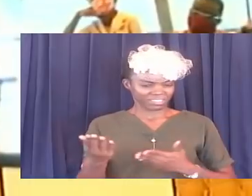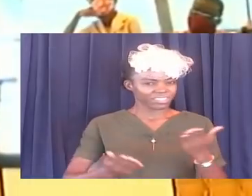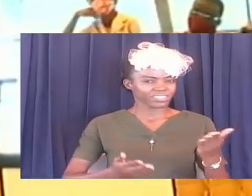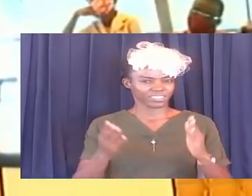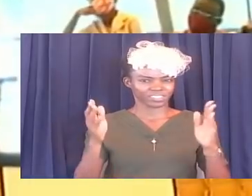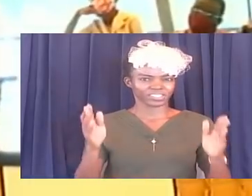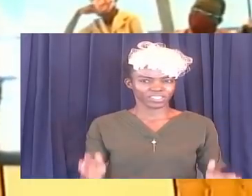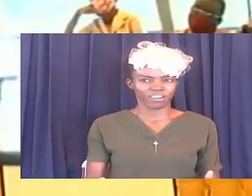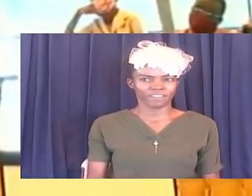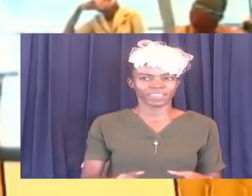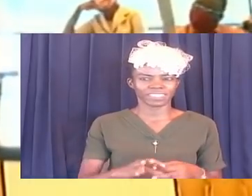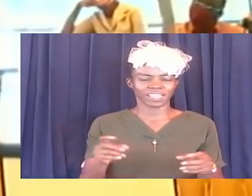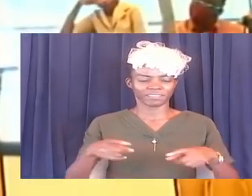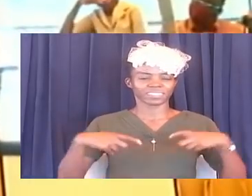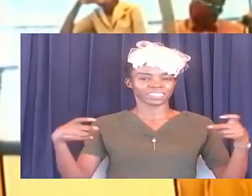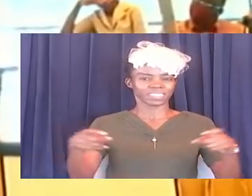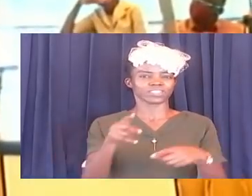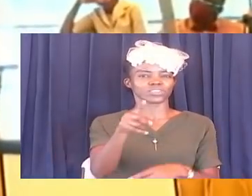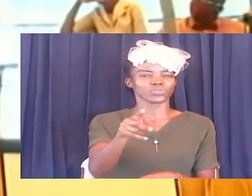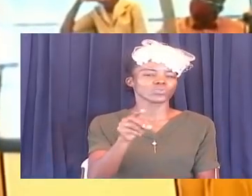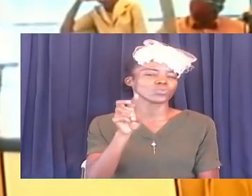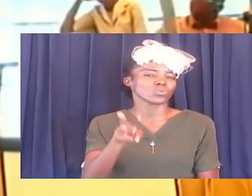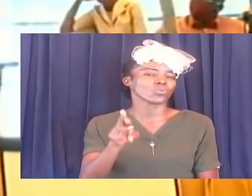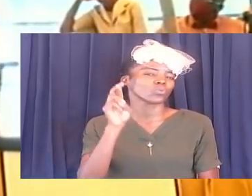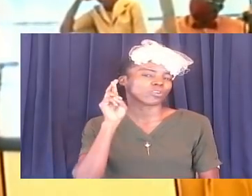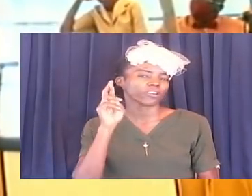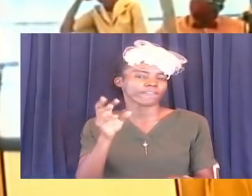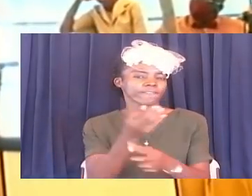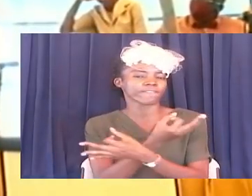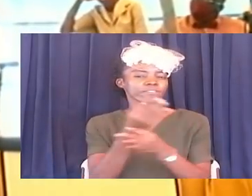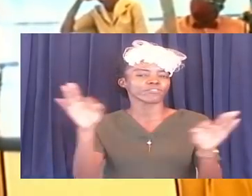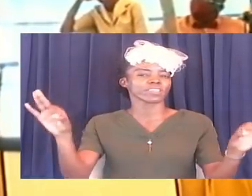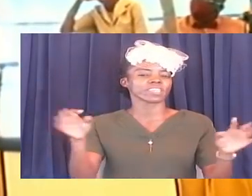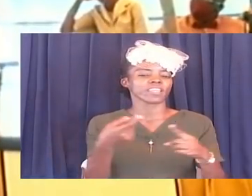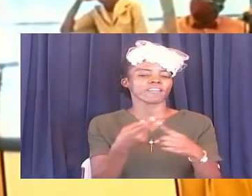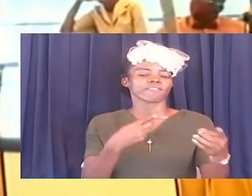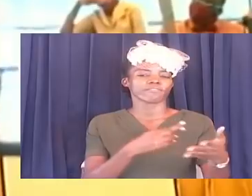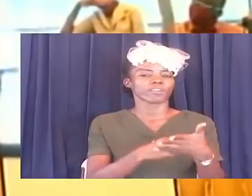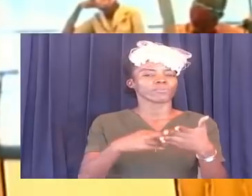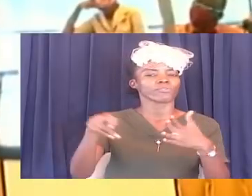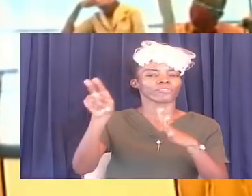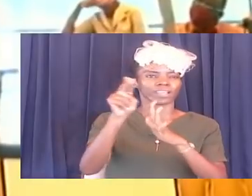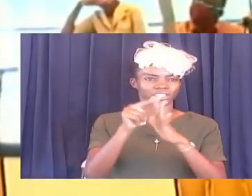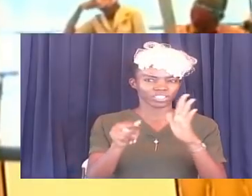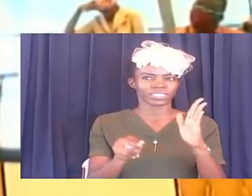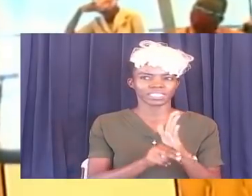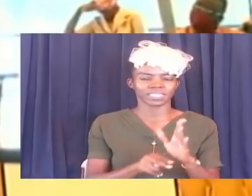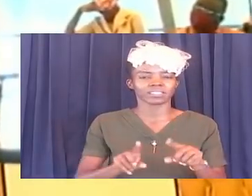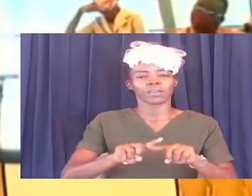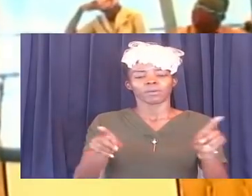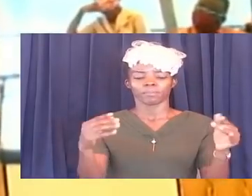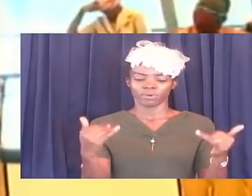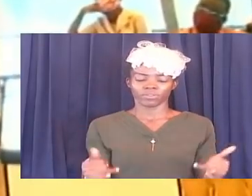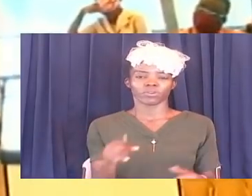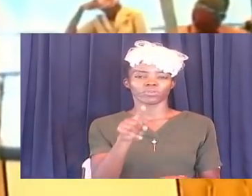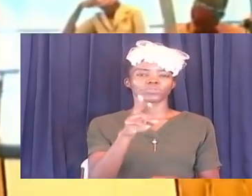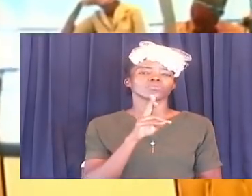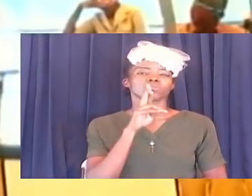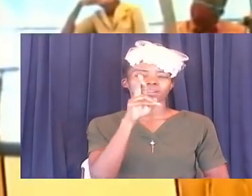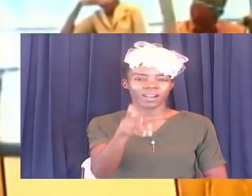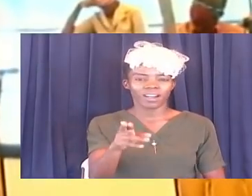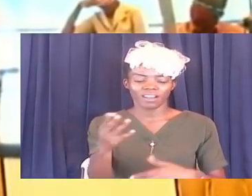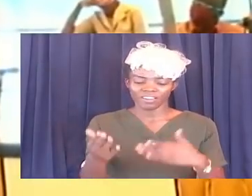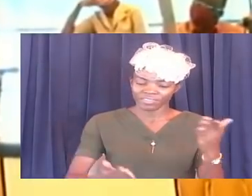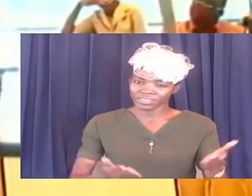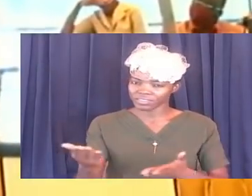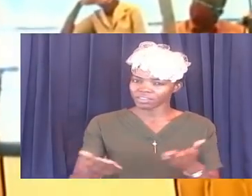ye were free, hallelujah, from righteousness. But now you are the servant